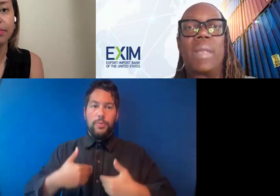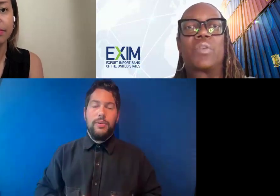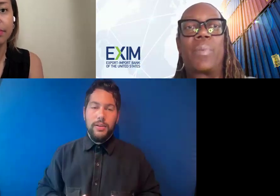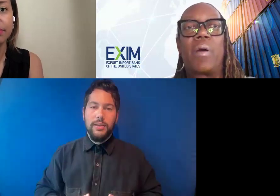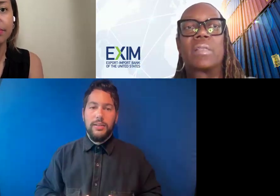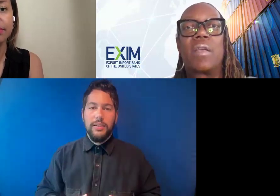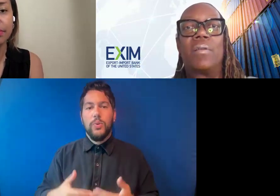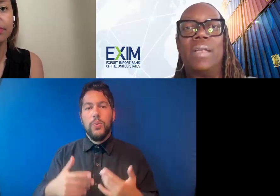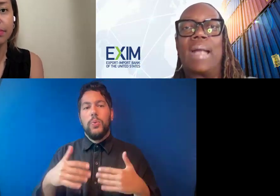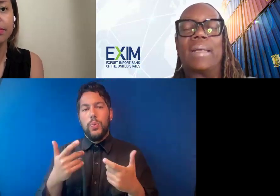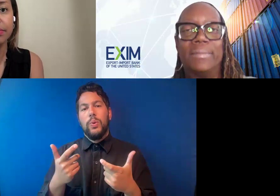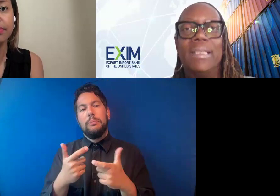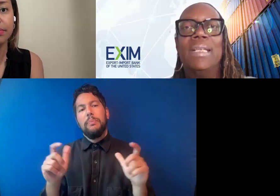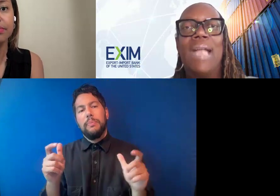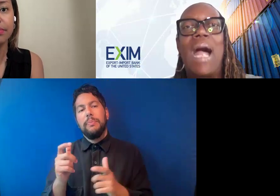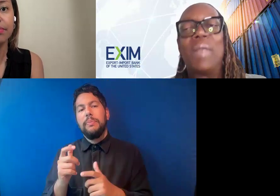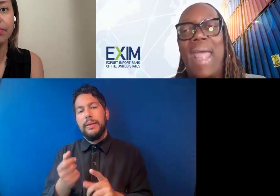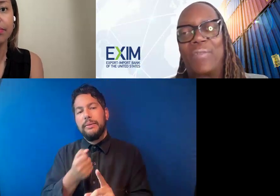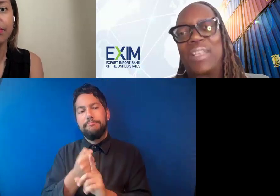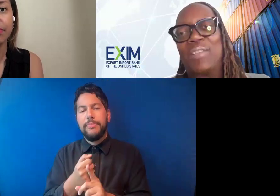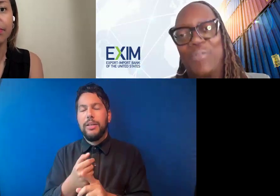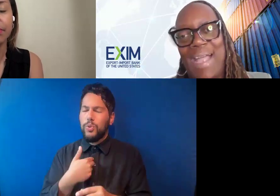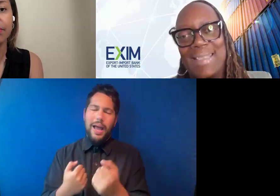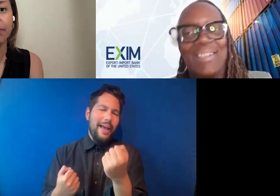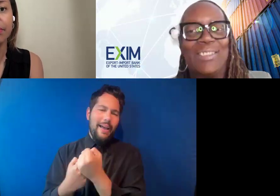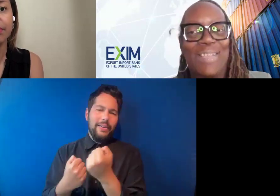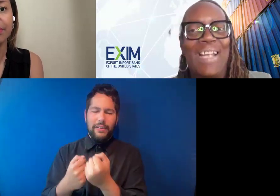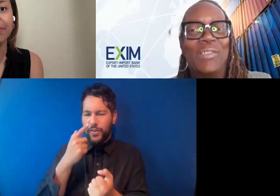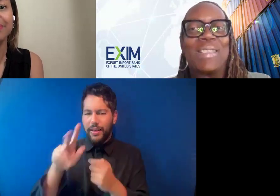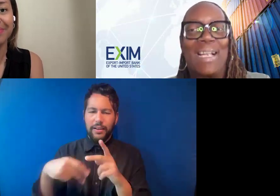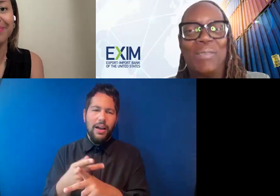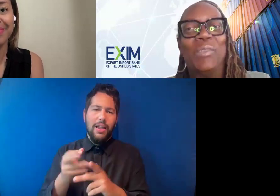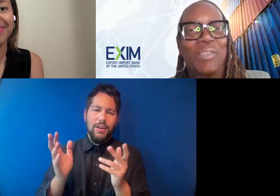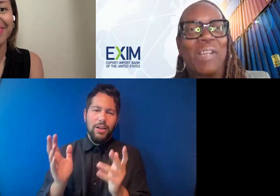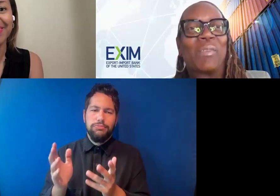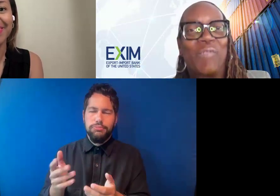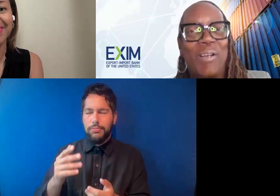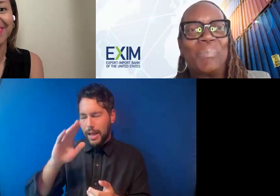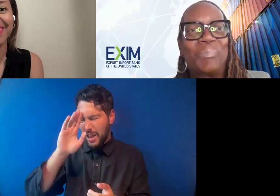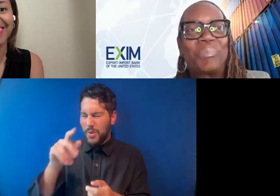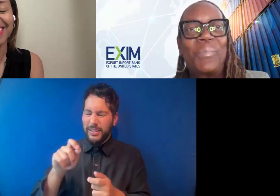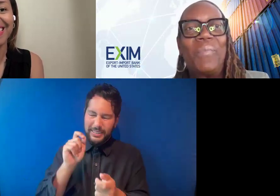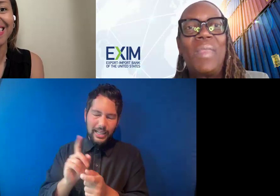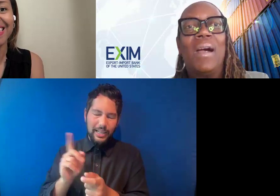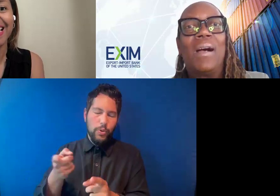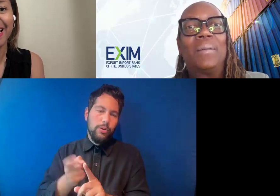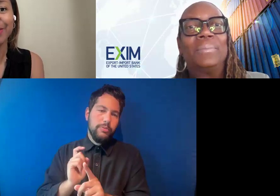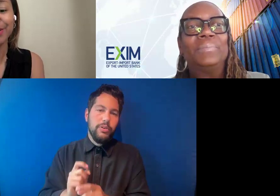plays a major part. So, and I'm an advocate for that. So I know exactly where you're coming from.